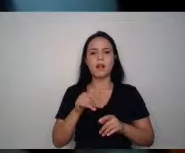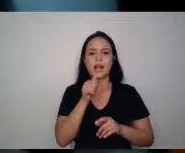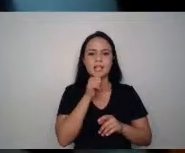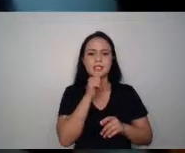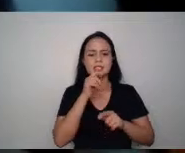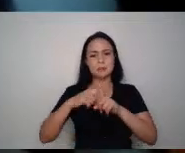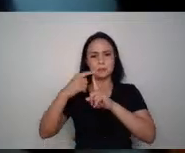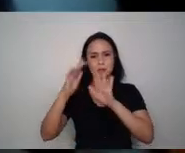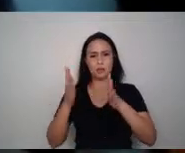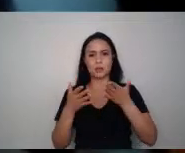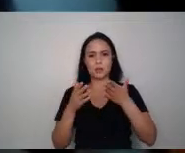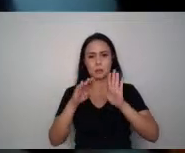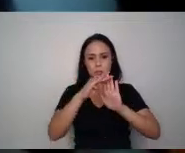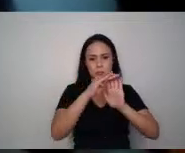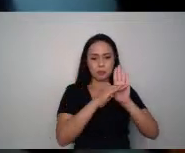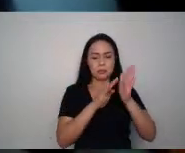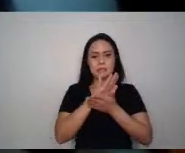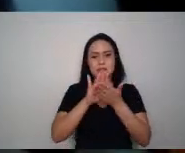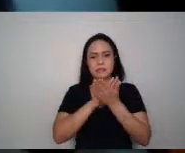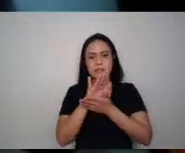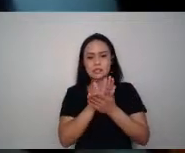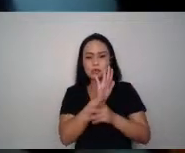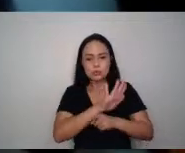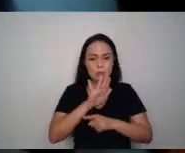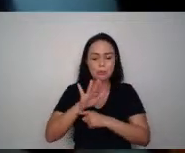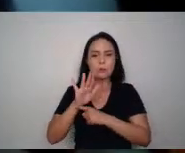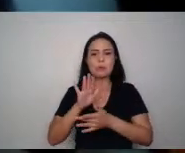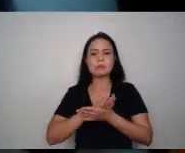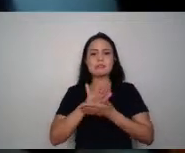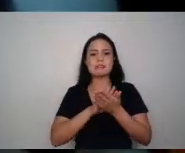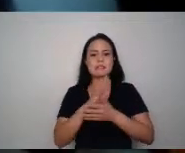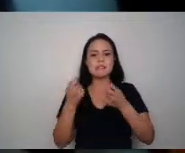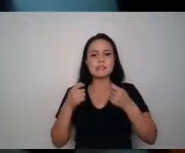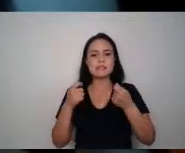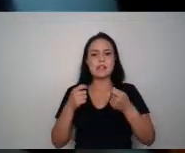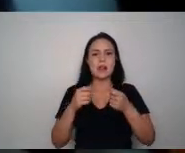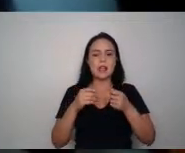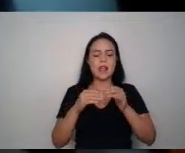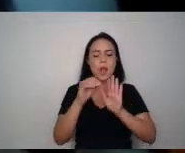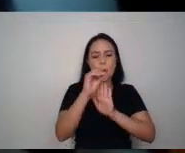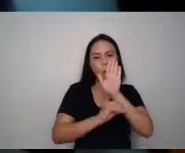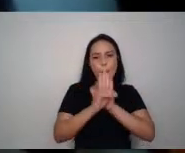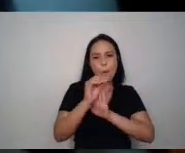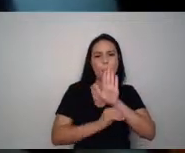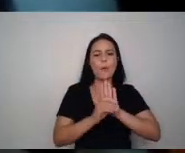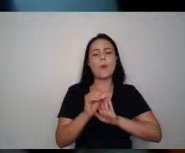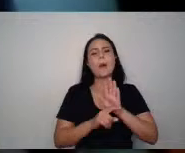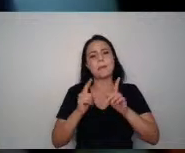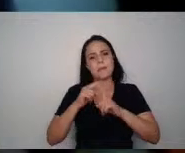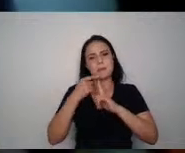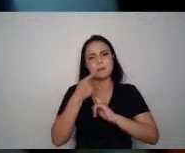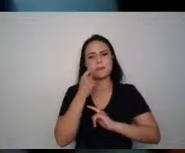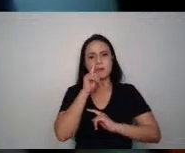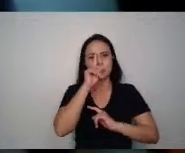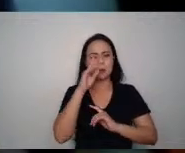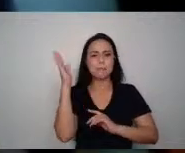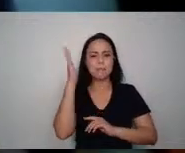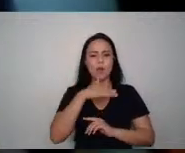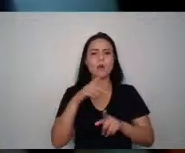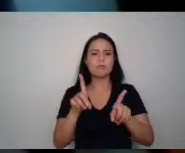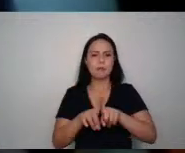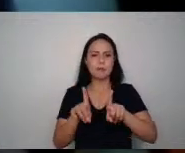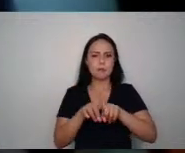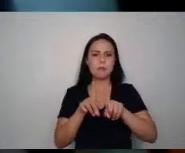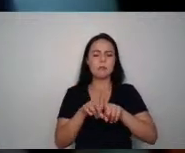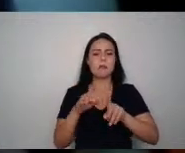and nowadays even more. Regulamentação ainda se tornam mais perigosas e piores. This situation